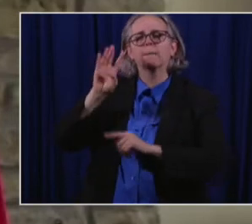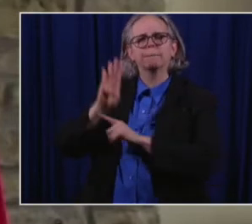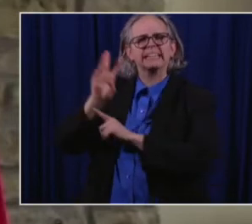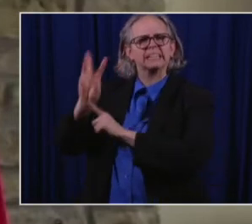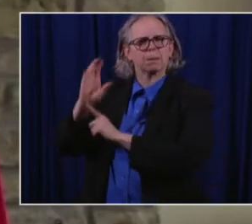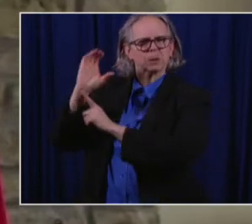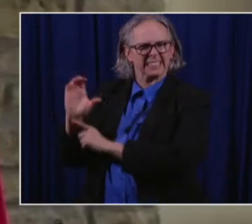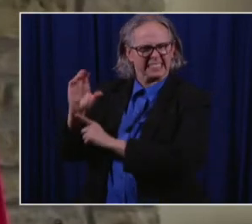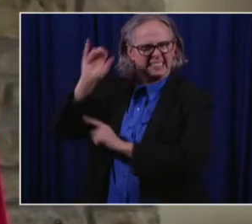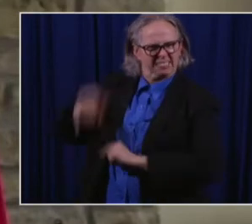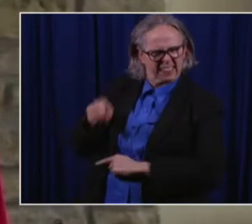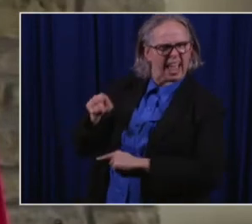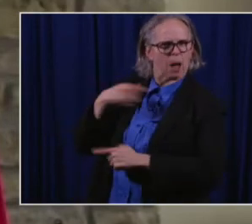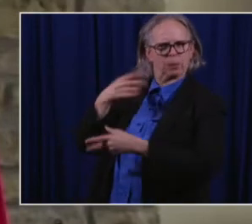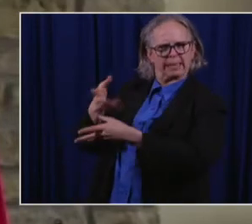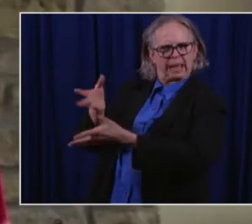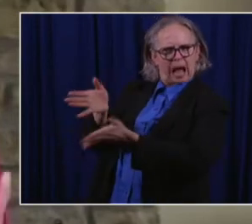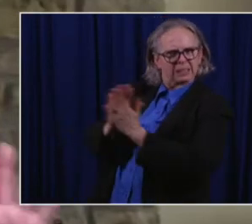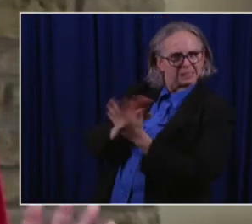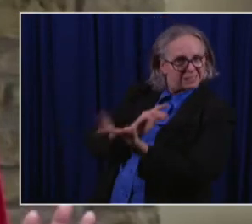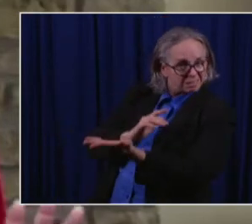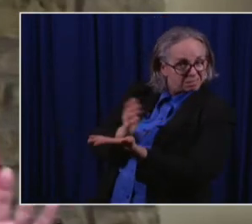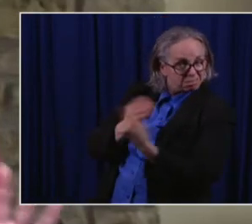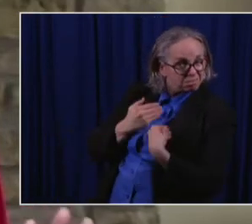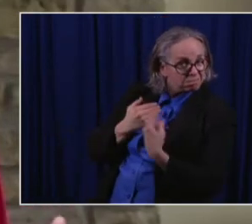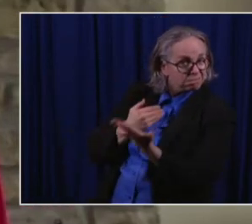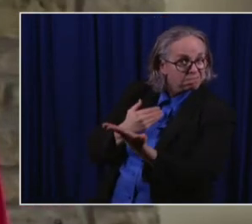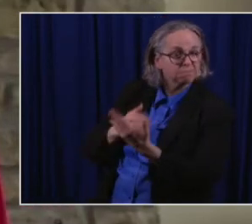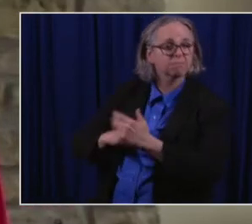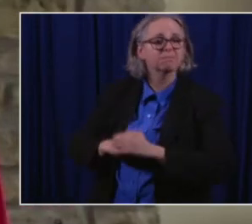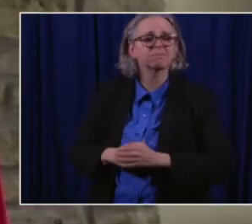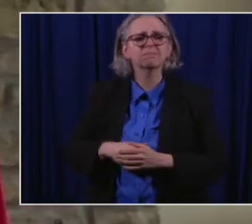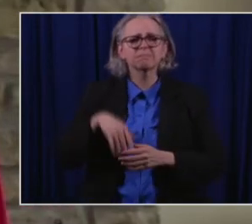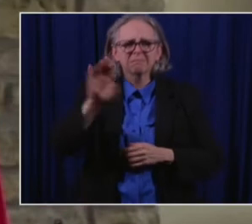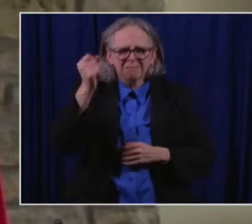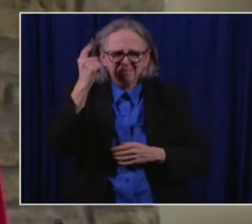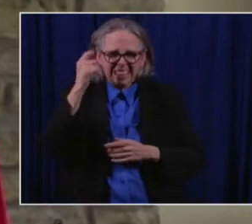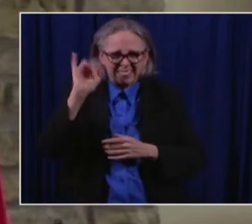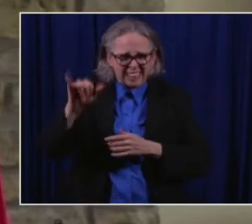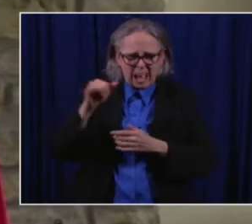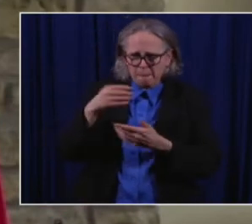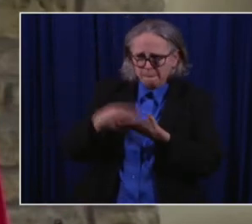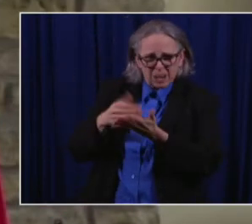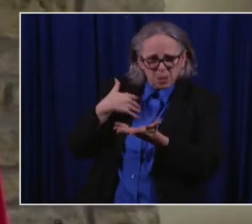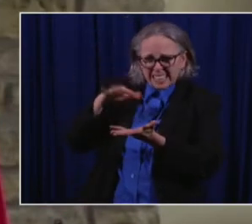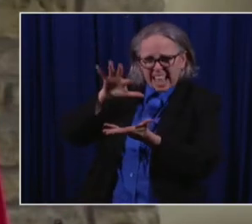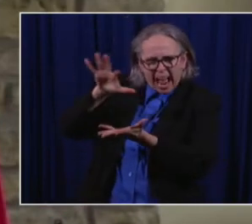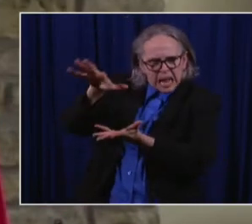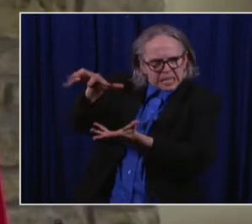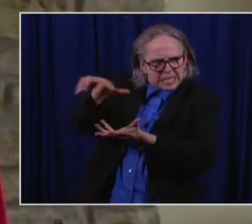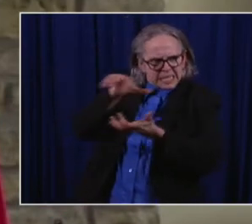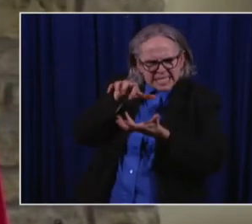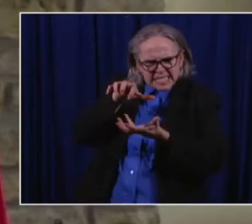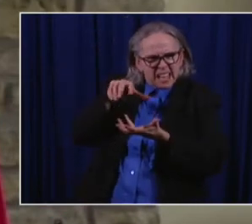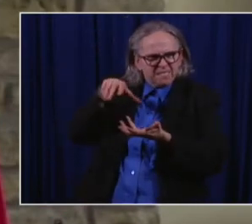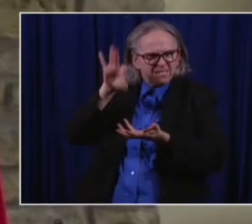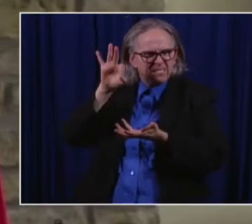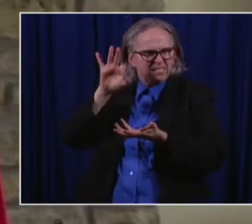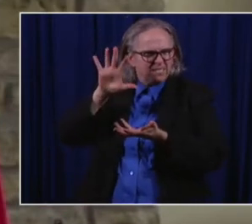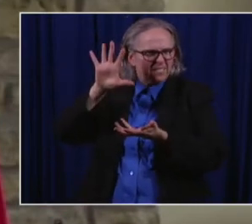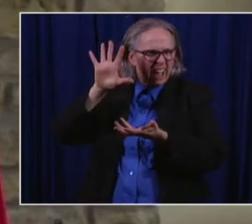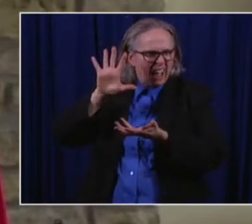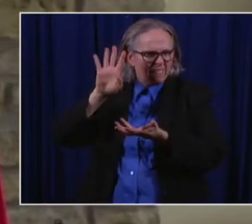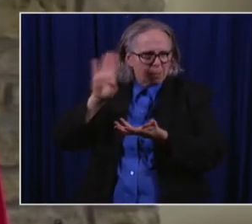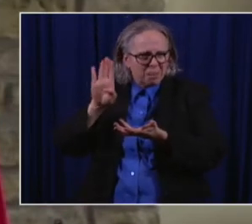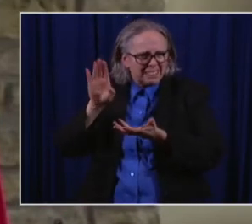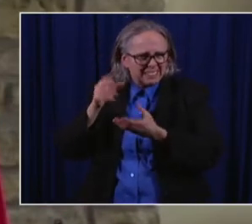pandemic began. We've taken as much money out of there we think as we can, and that's $8 billion.